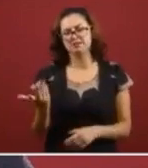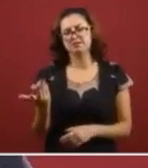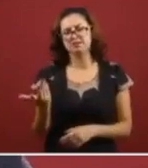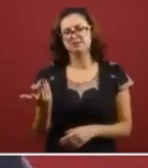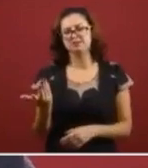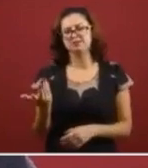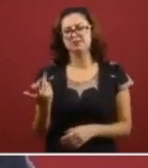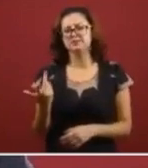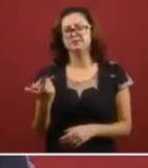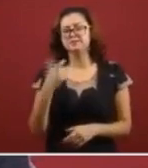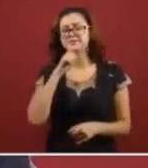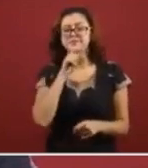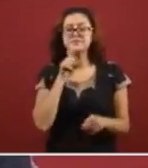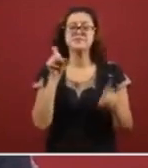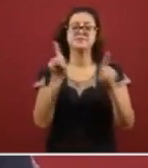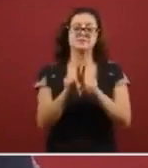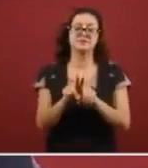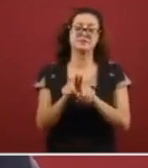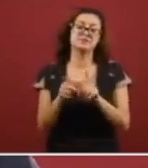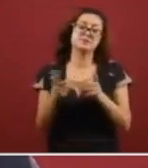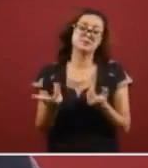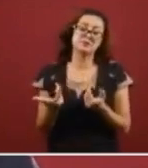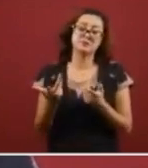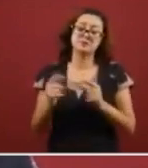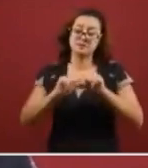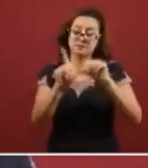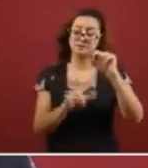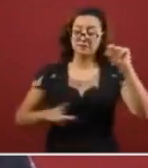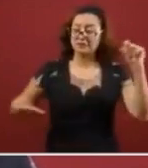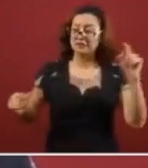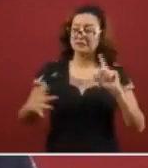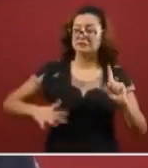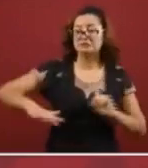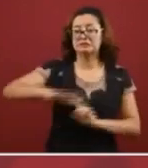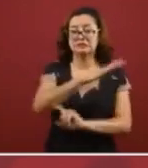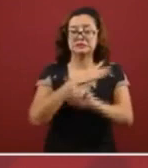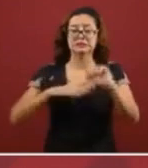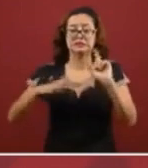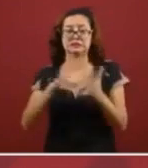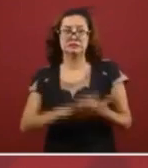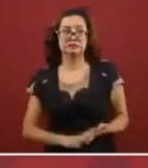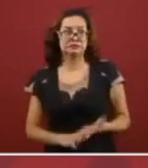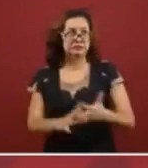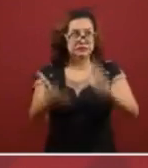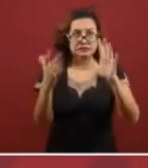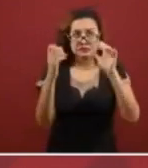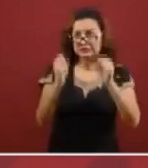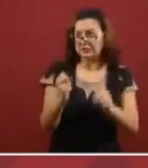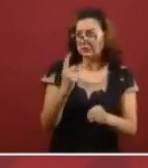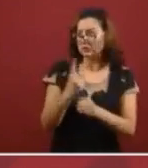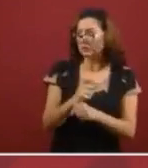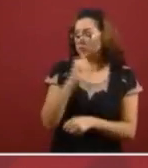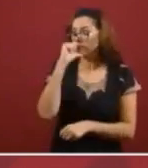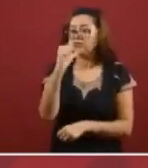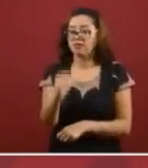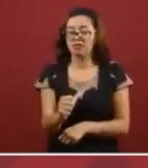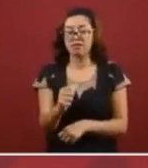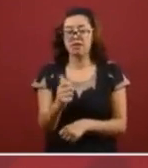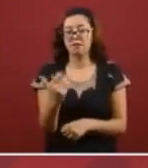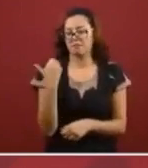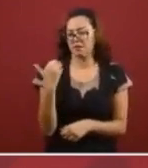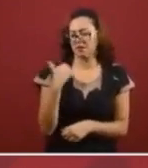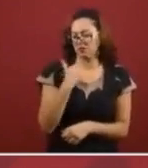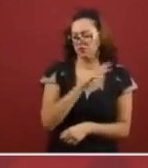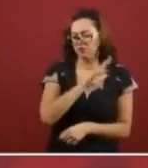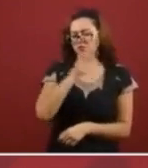también and also por el ambiente de inseguridad del país, because of the insecurity in the country Vista, and a lack of safety